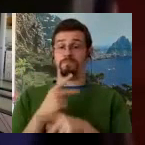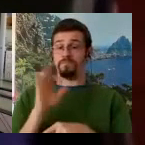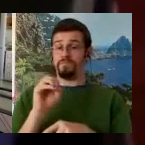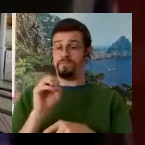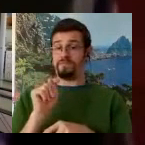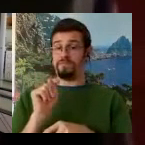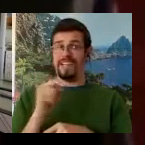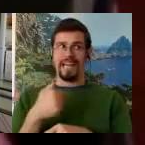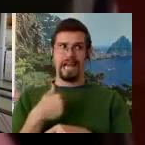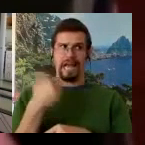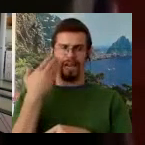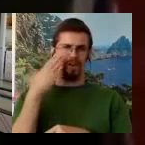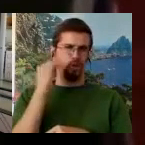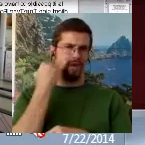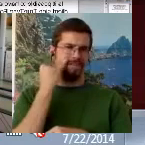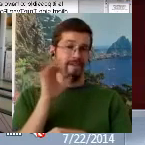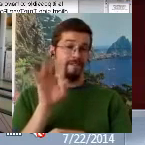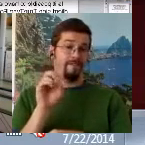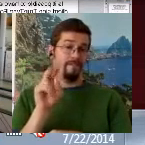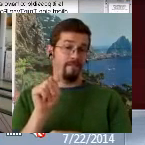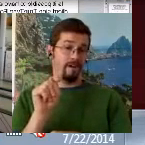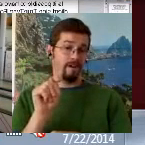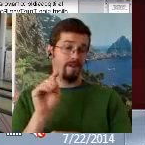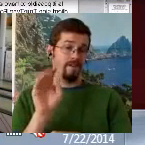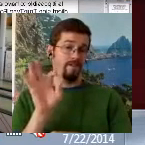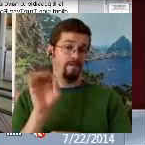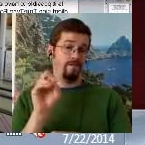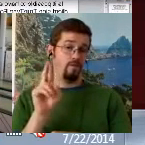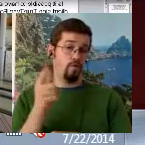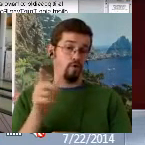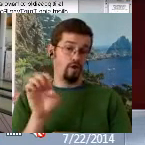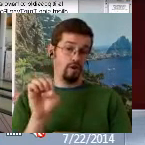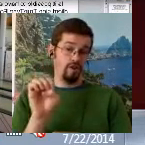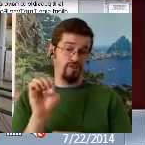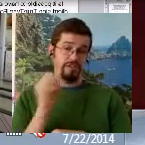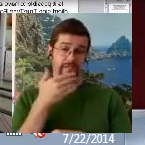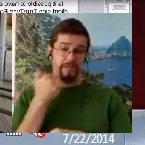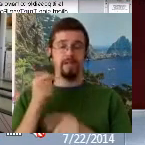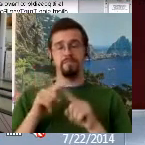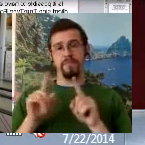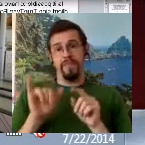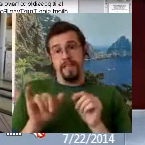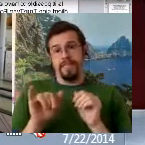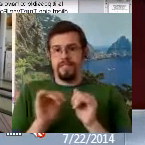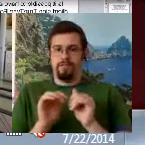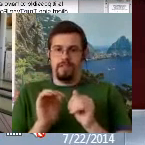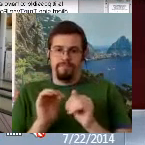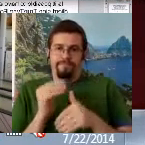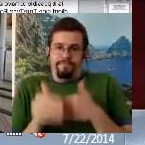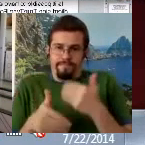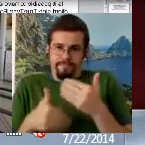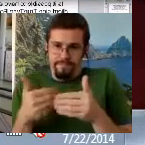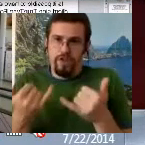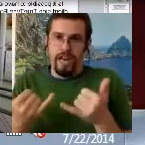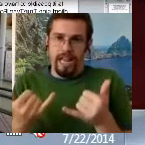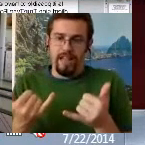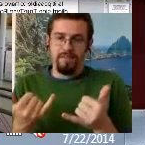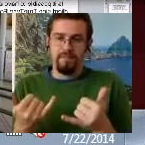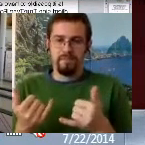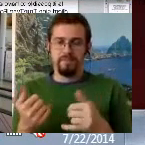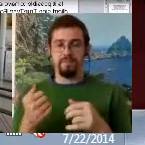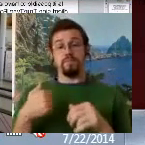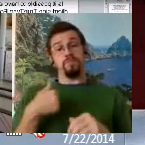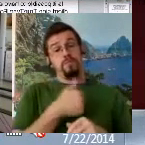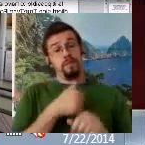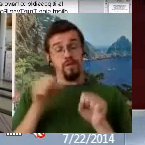know if FontForge is the best way, but it's the way that we have it working right now. So going forward, we can either try to